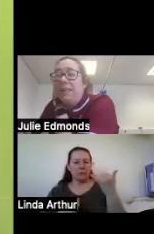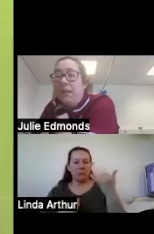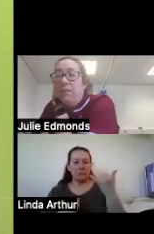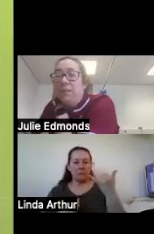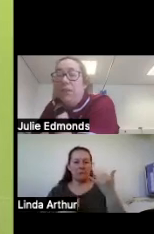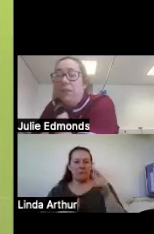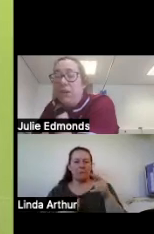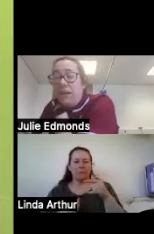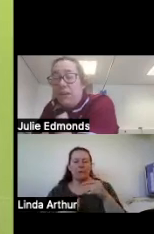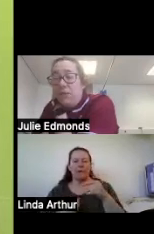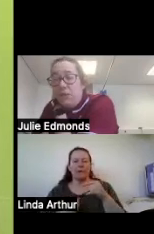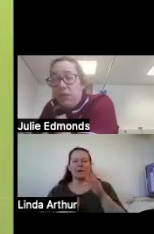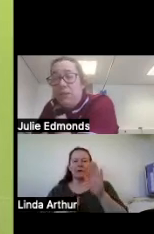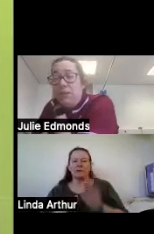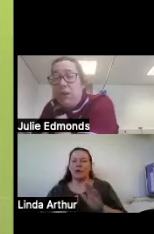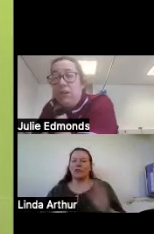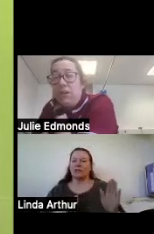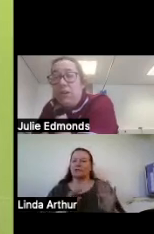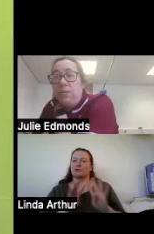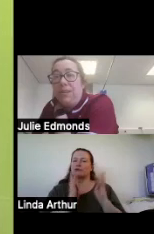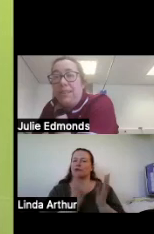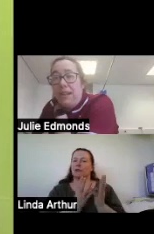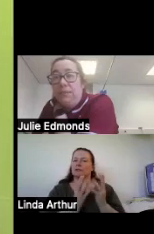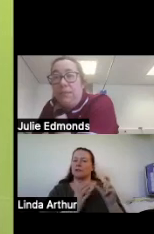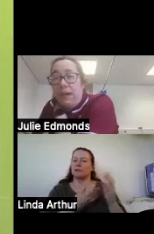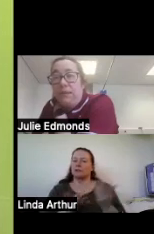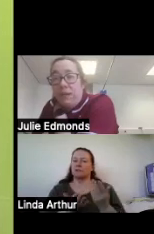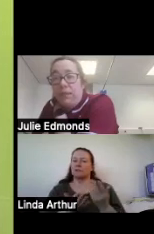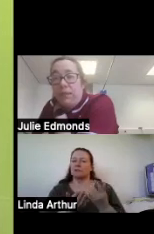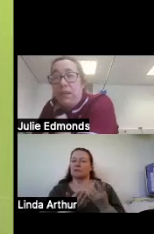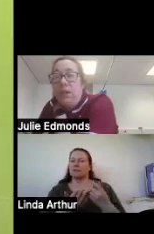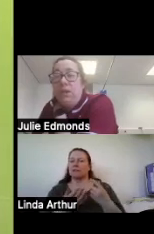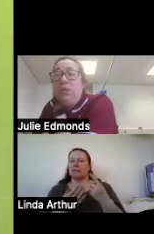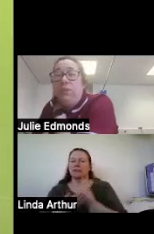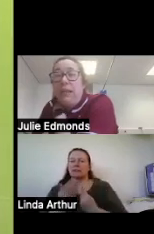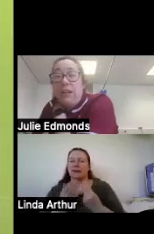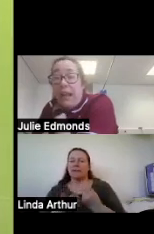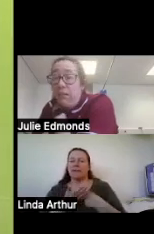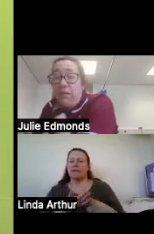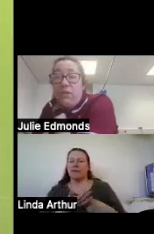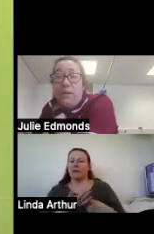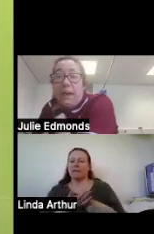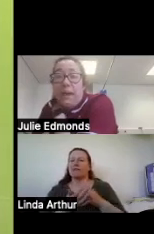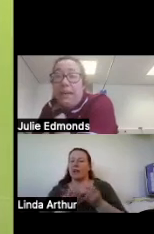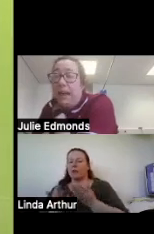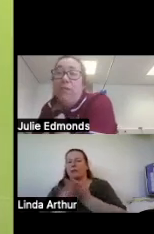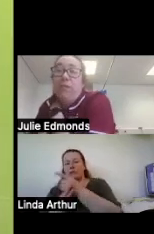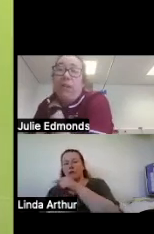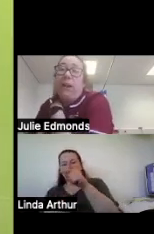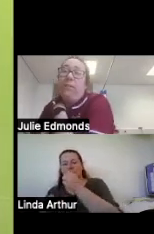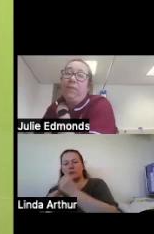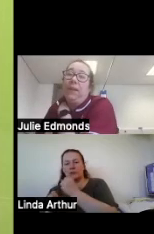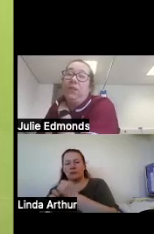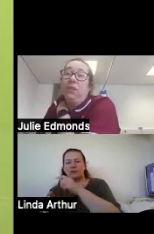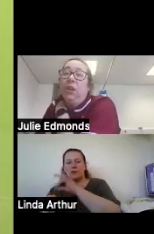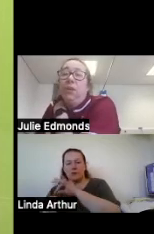are the Southeastern Trust Continence Service. We're a self-referral service. You can go through your GP, you can go through other